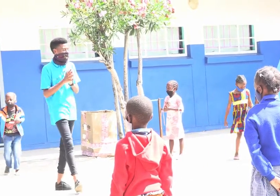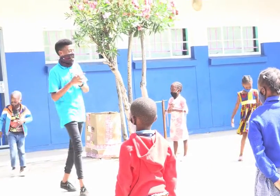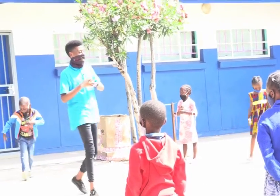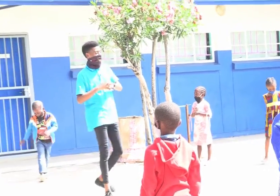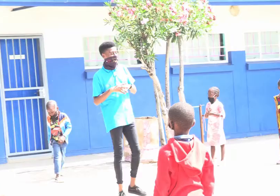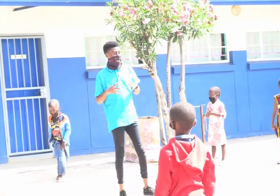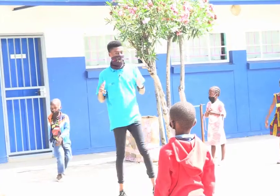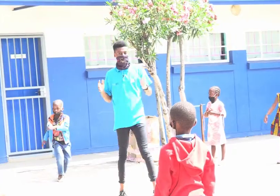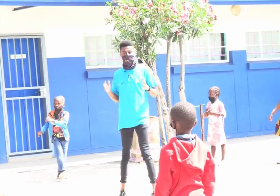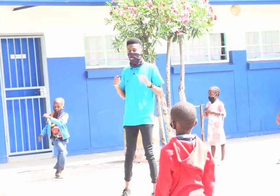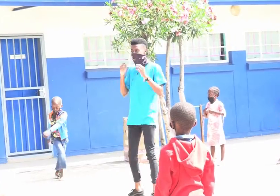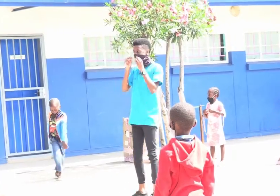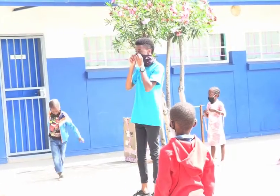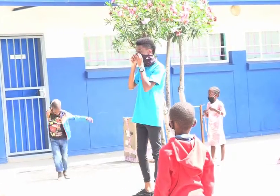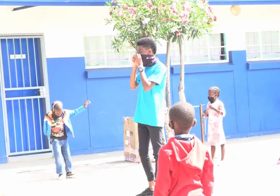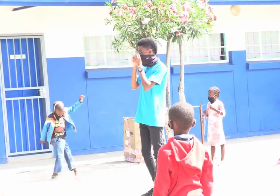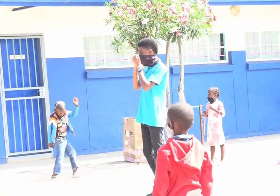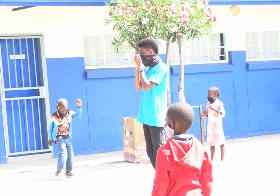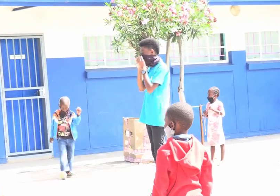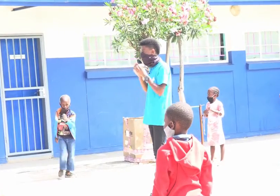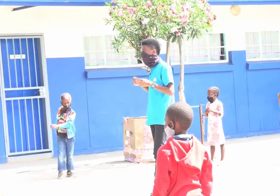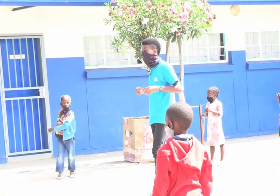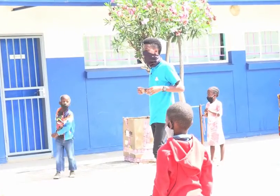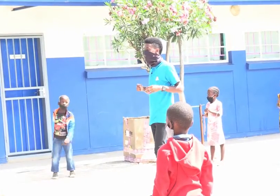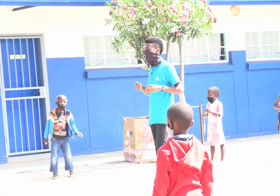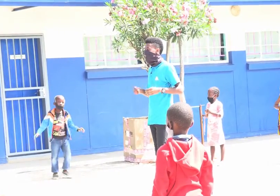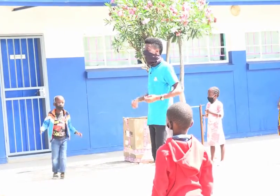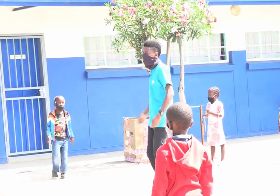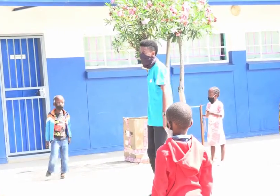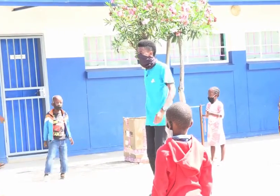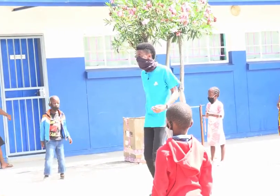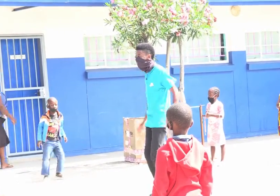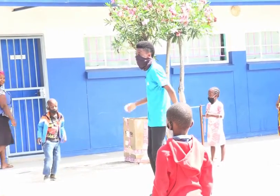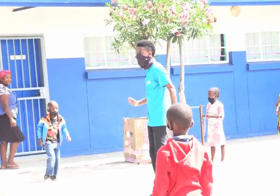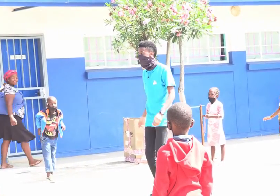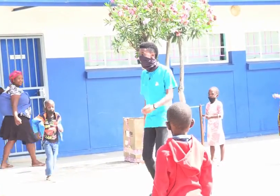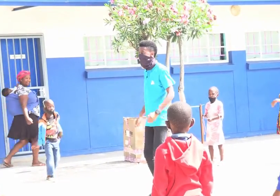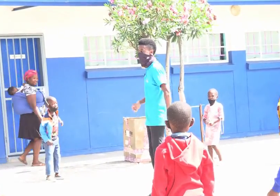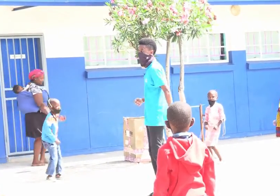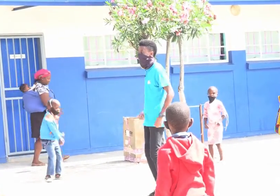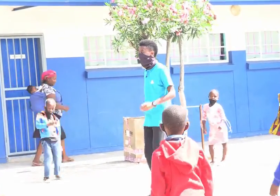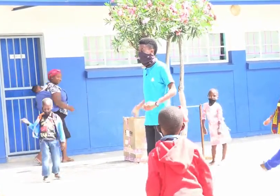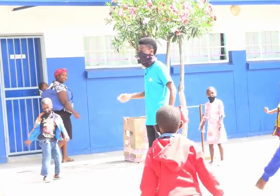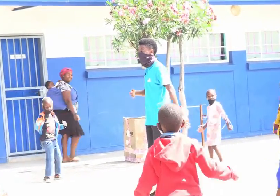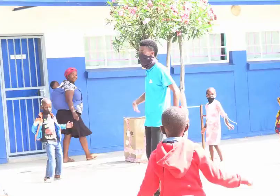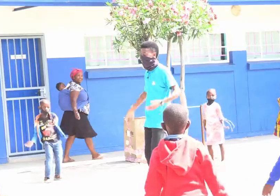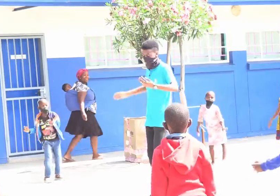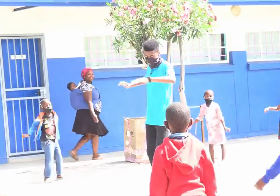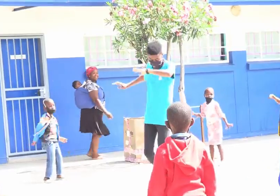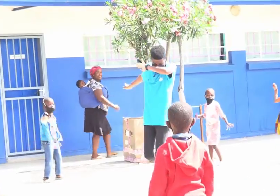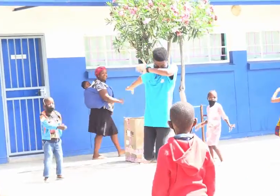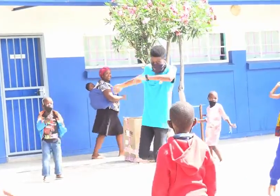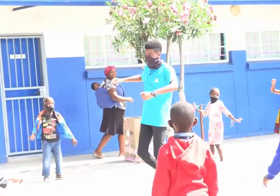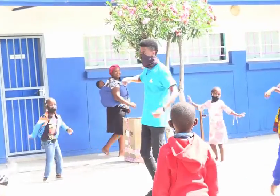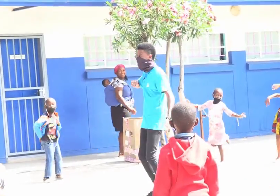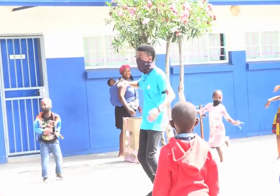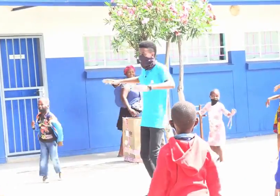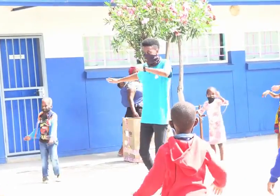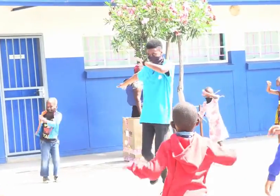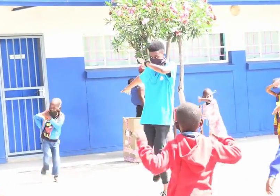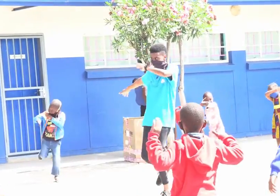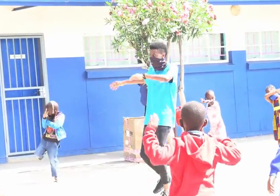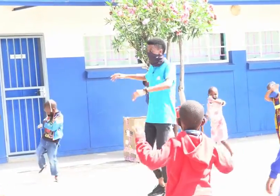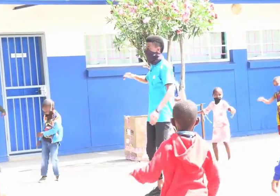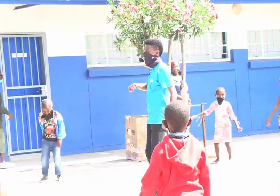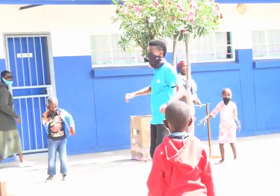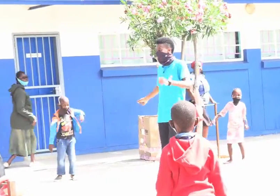Ronaldo. Okay, let's listen. 1, 2, 3. Do like I do. I do, I do. Do like I do.